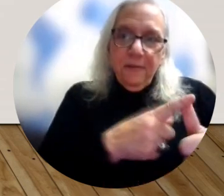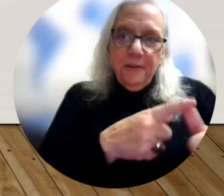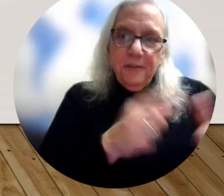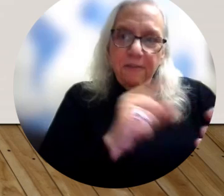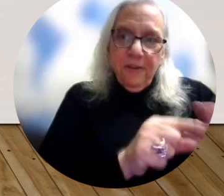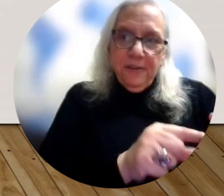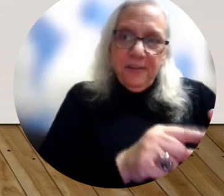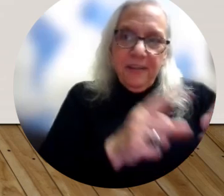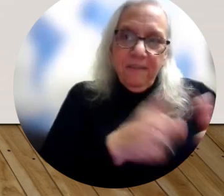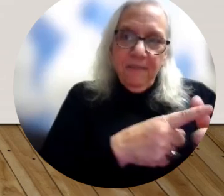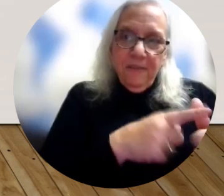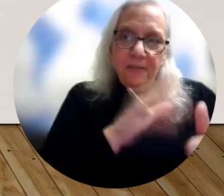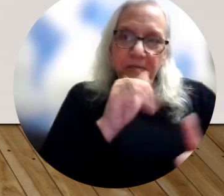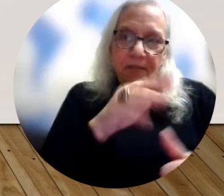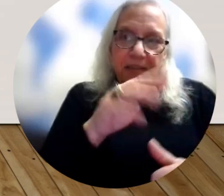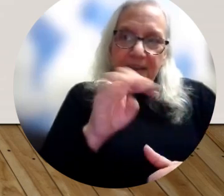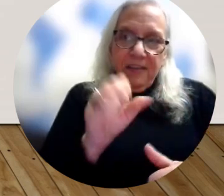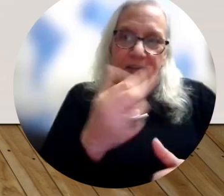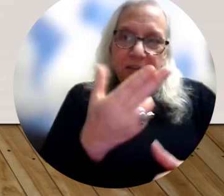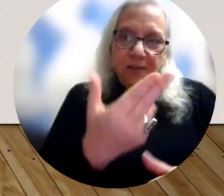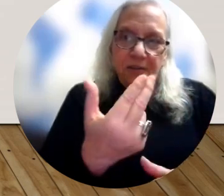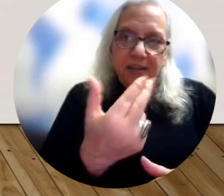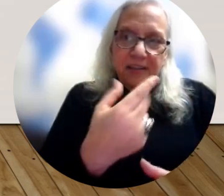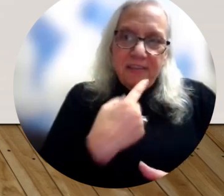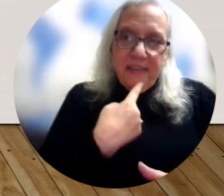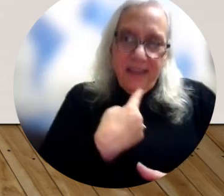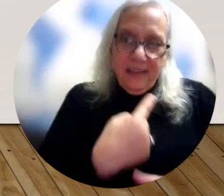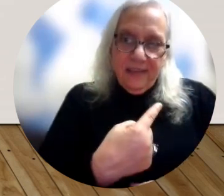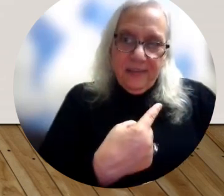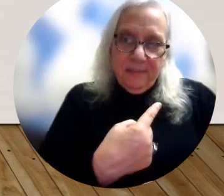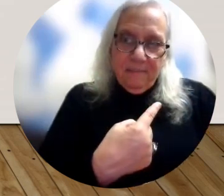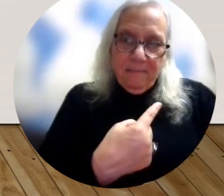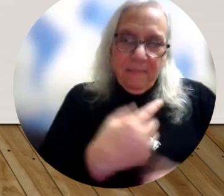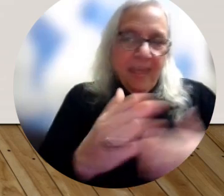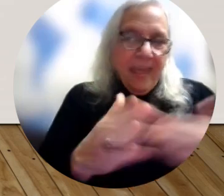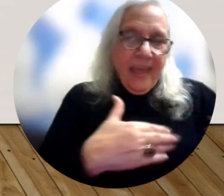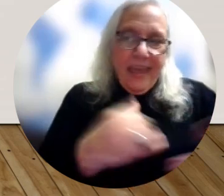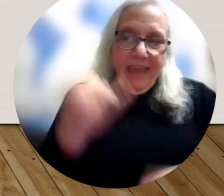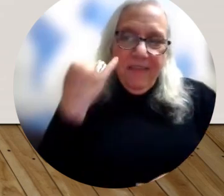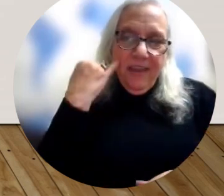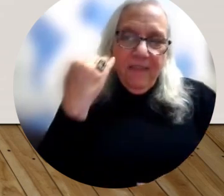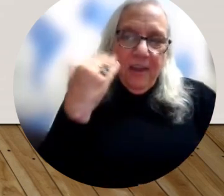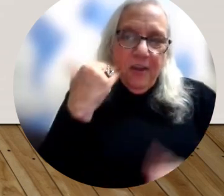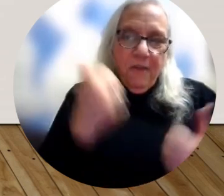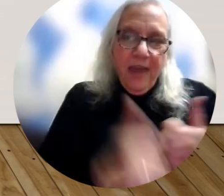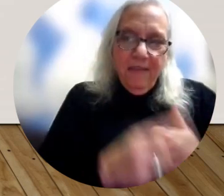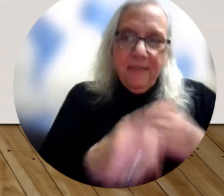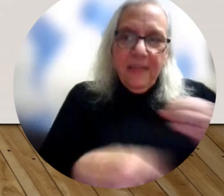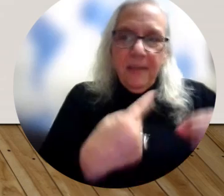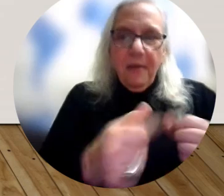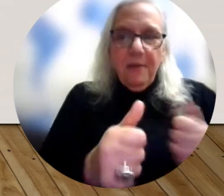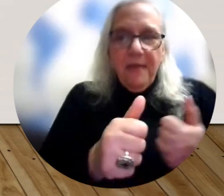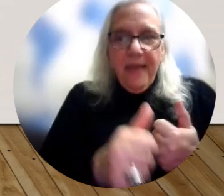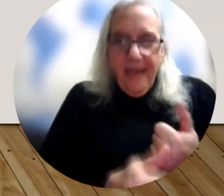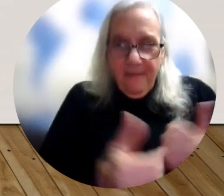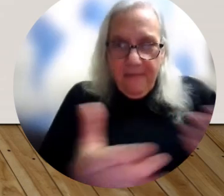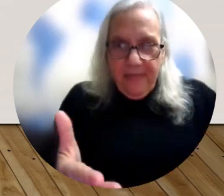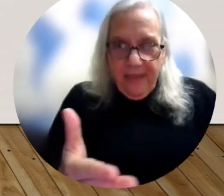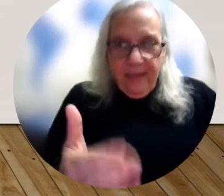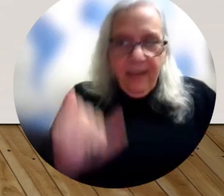As the first verse in 1 Corinthians 13 says, even if I know everything